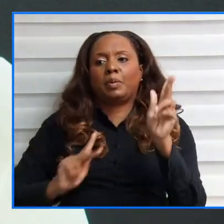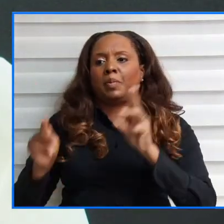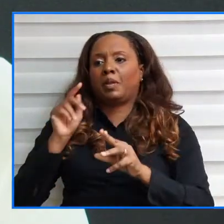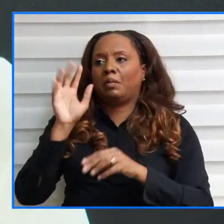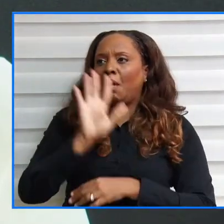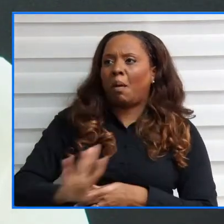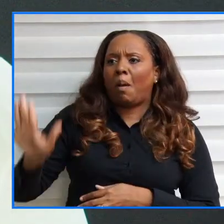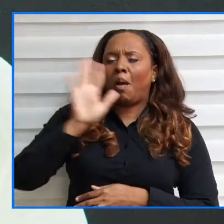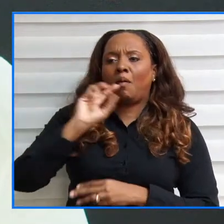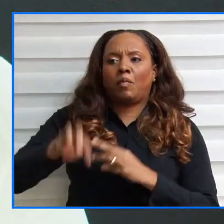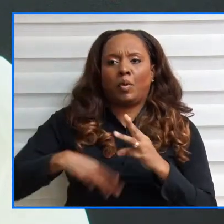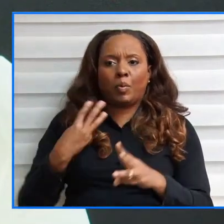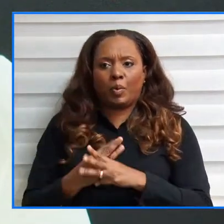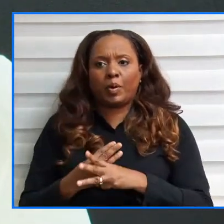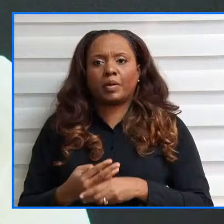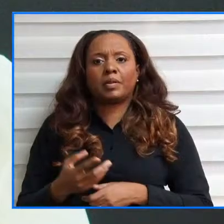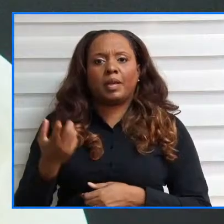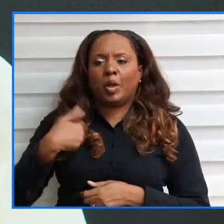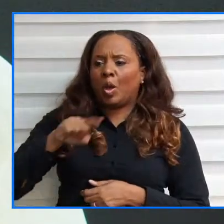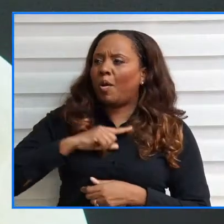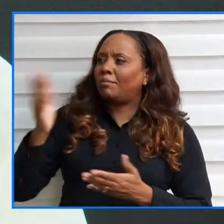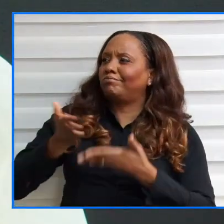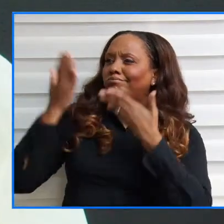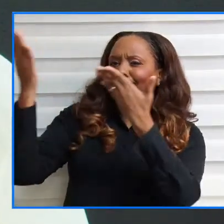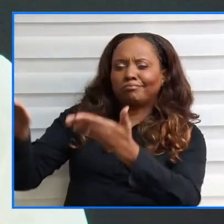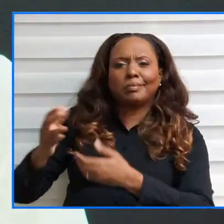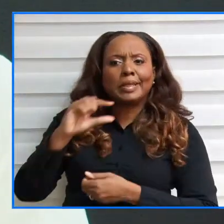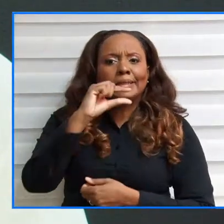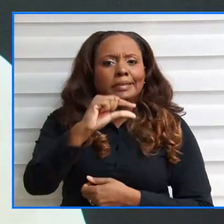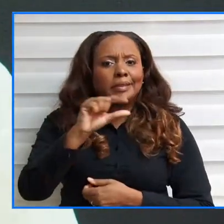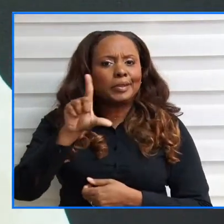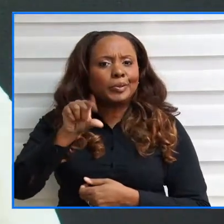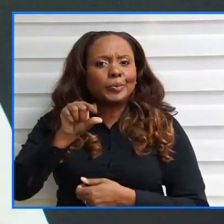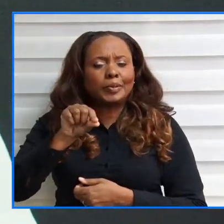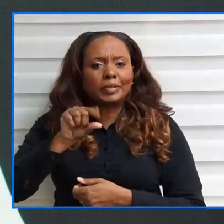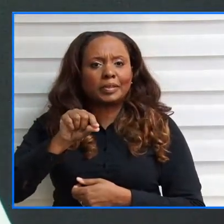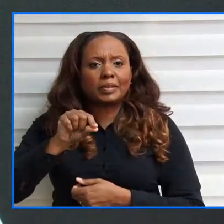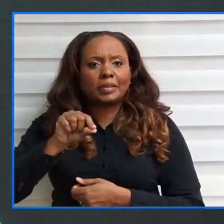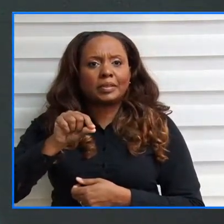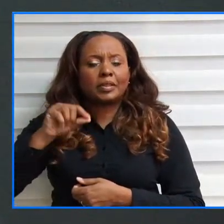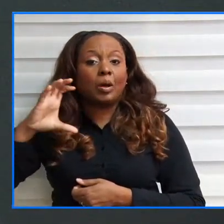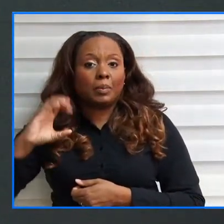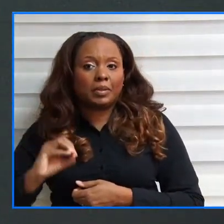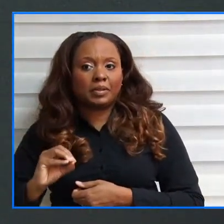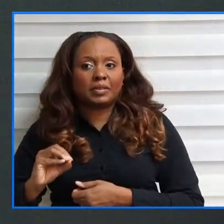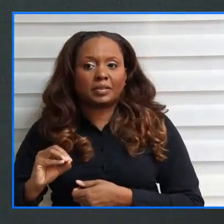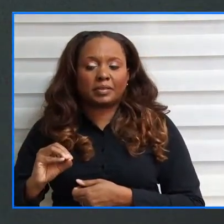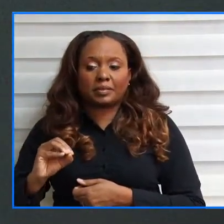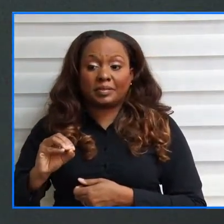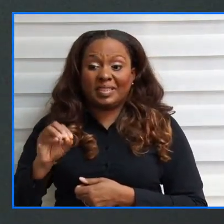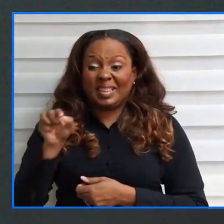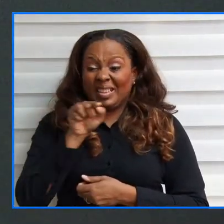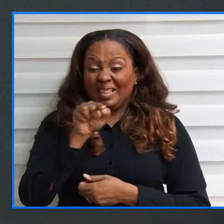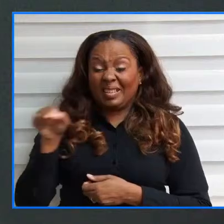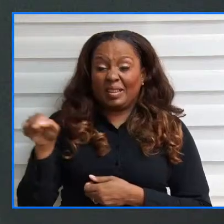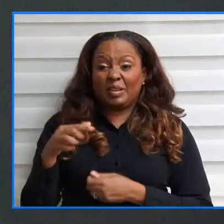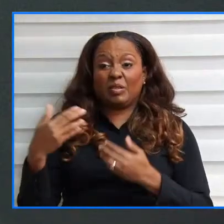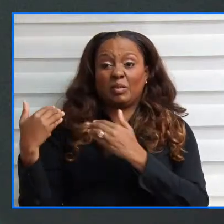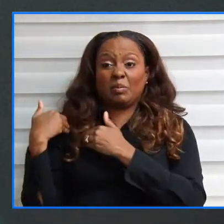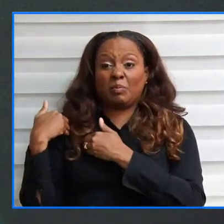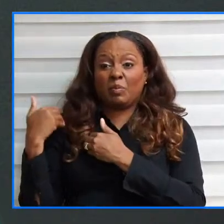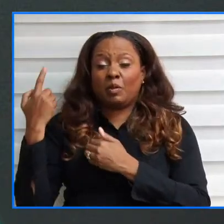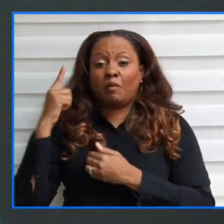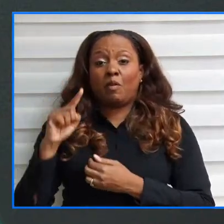message to the G20 countries, who are responsible, ironically, for 80% of the greenhouse gases, and whose